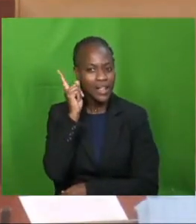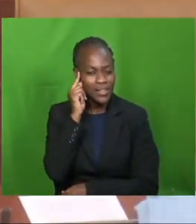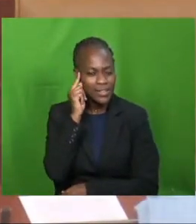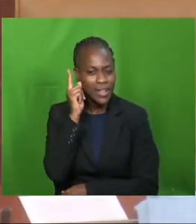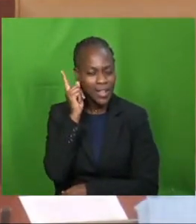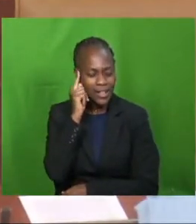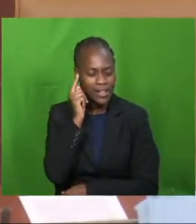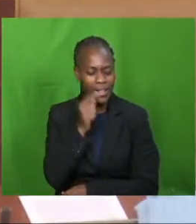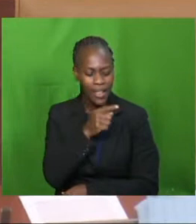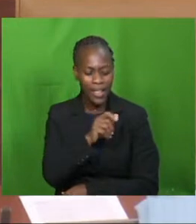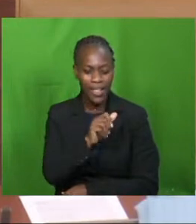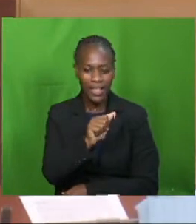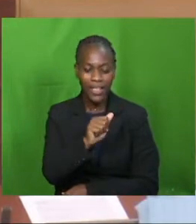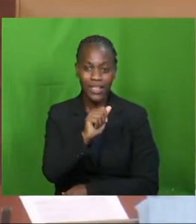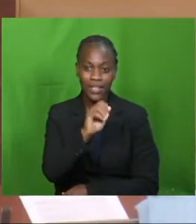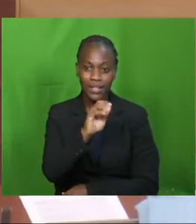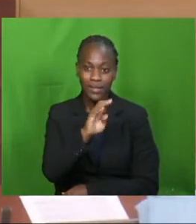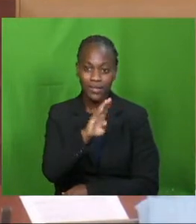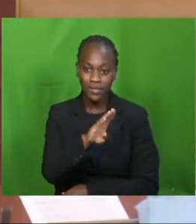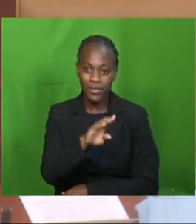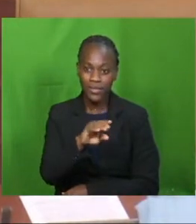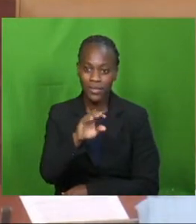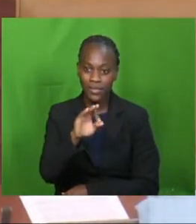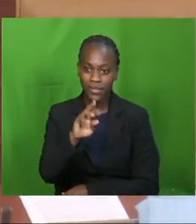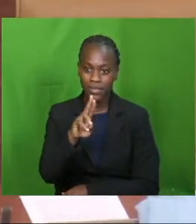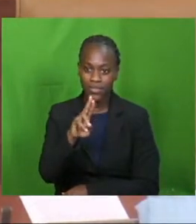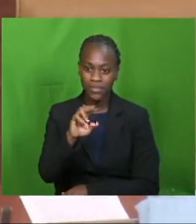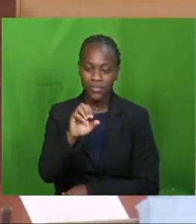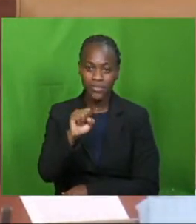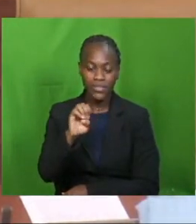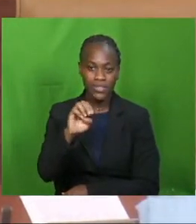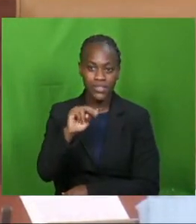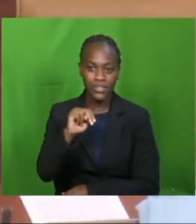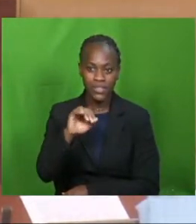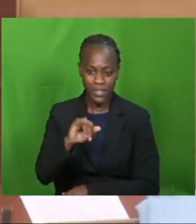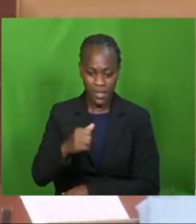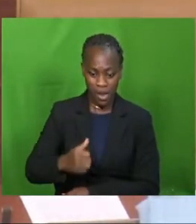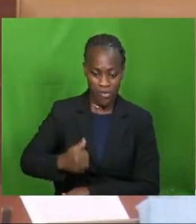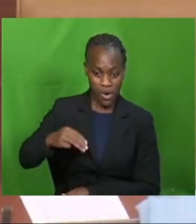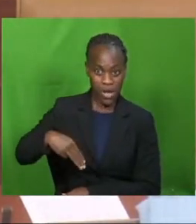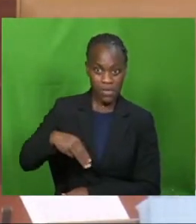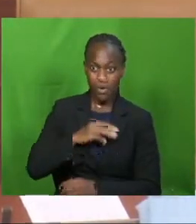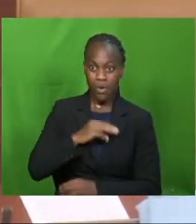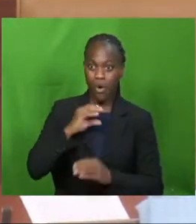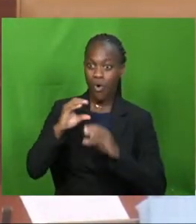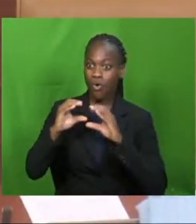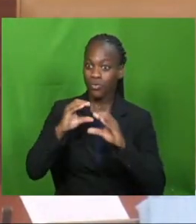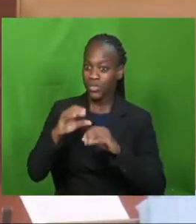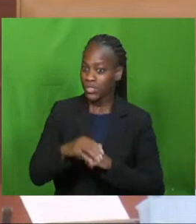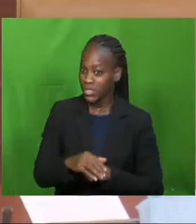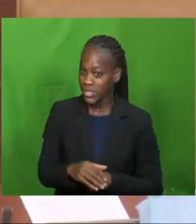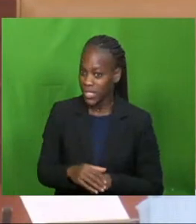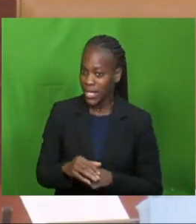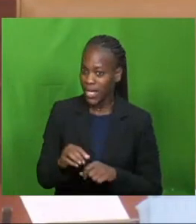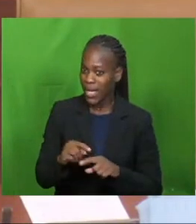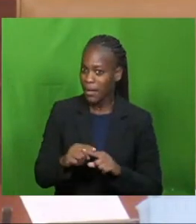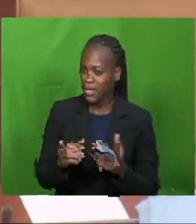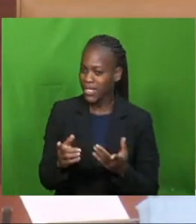member for your committee on communication very well. But Mr. Speaker, at a point I